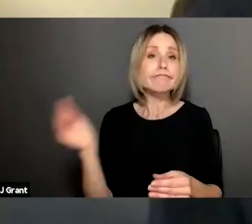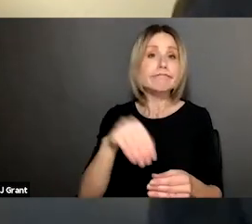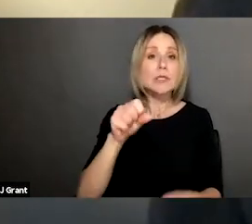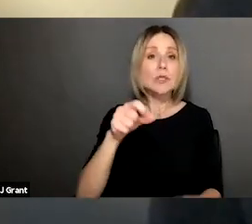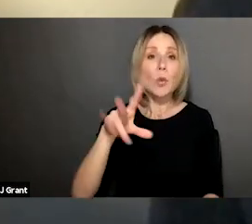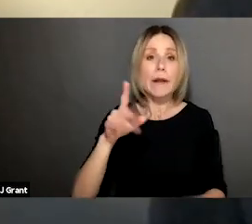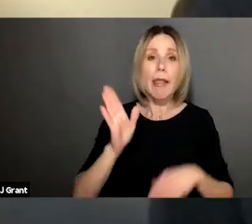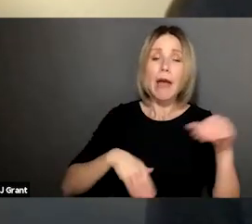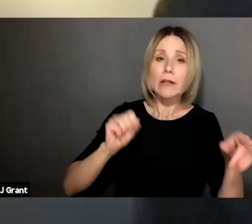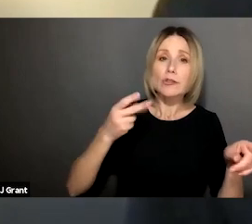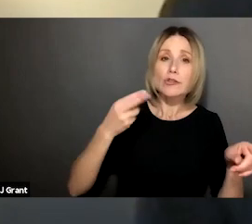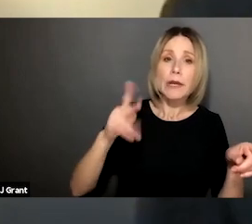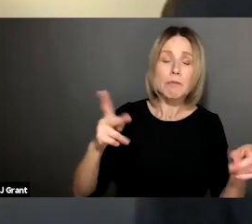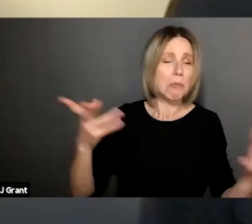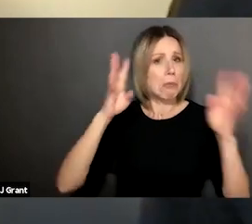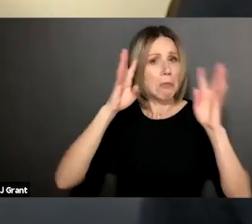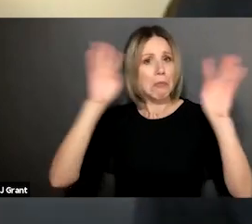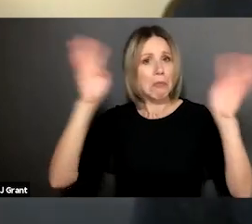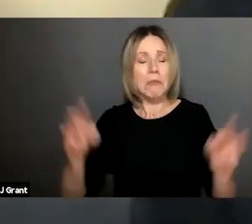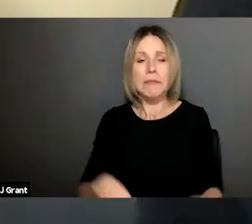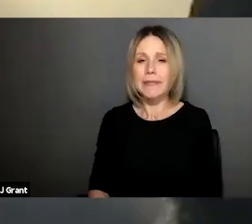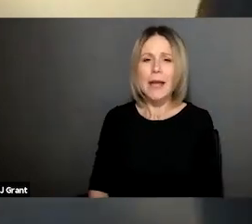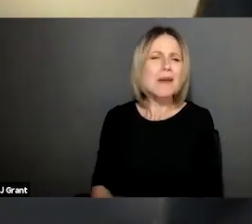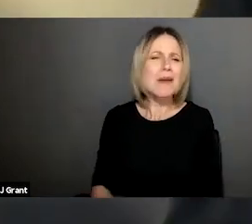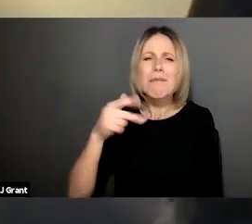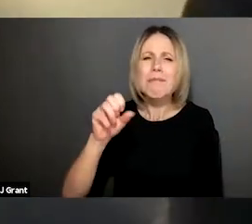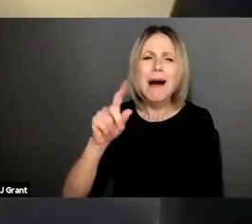if you want. These pastas are bonkers.